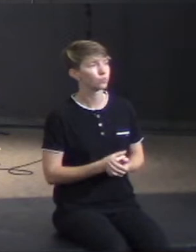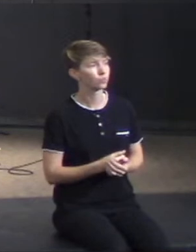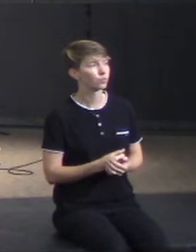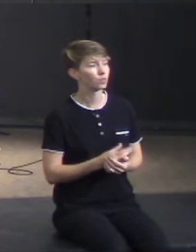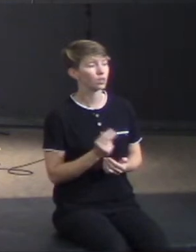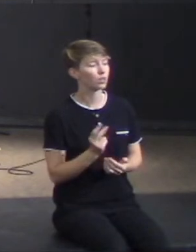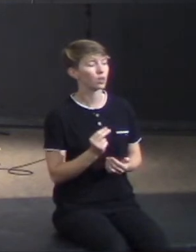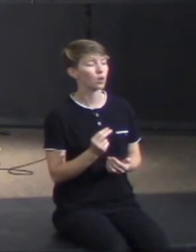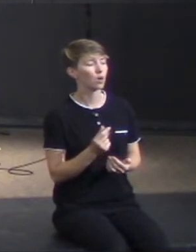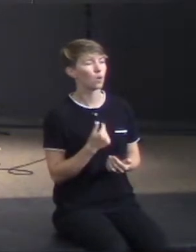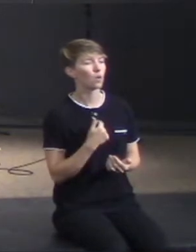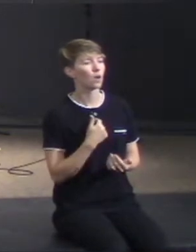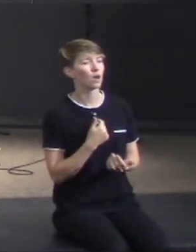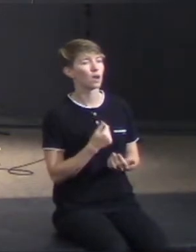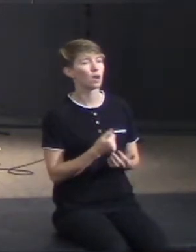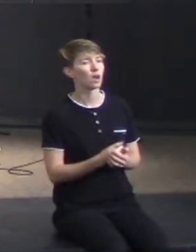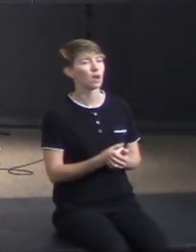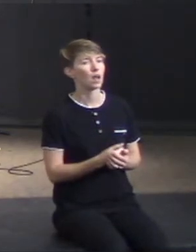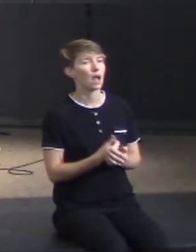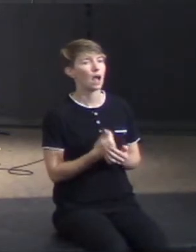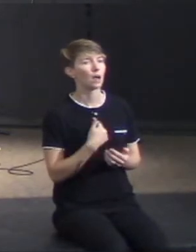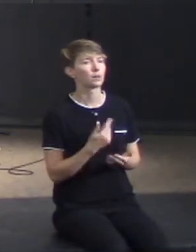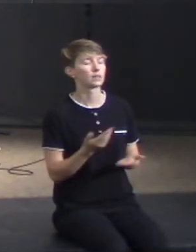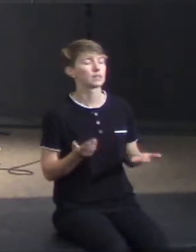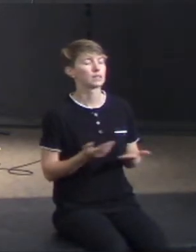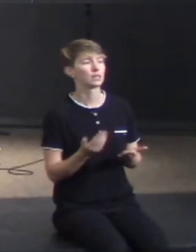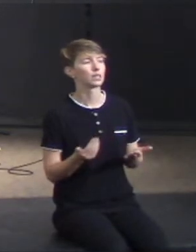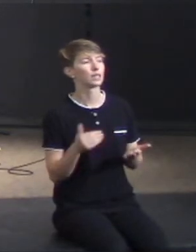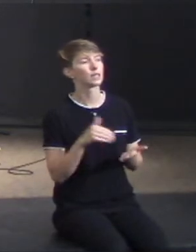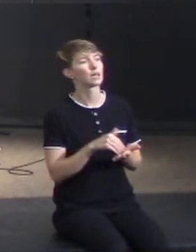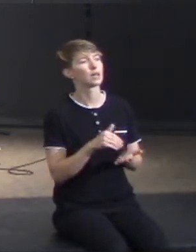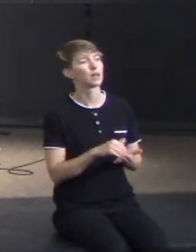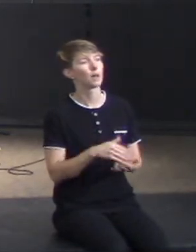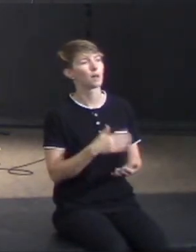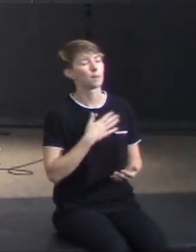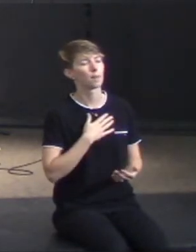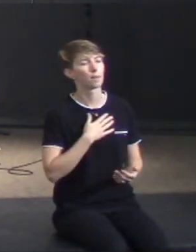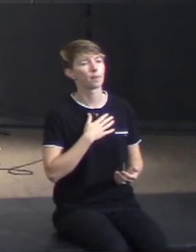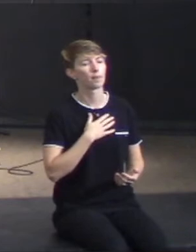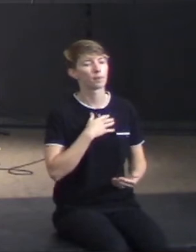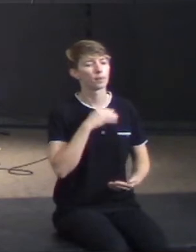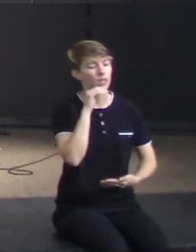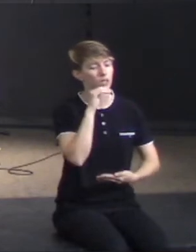"No, actually, I was here again. My daughter said I could live with her